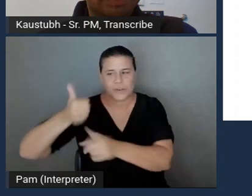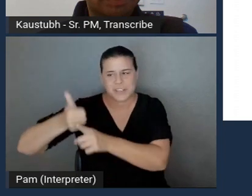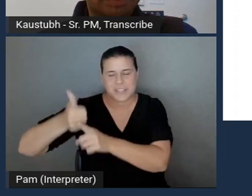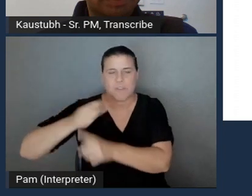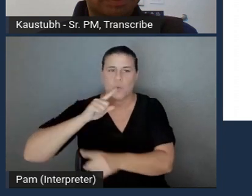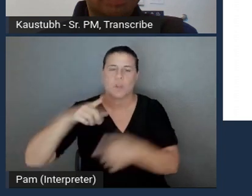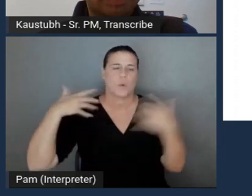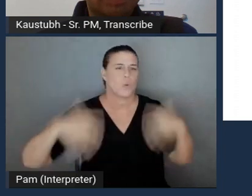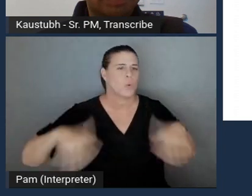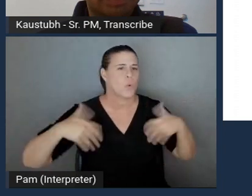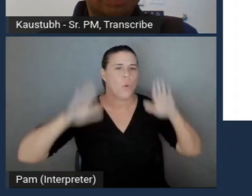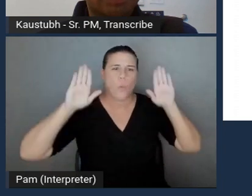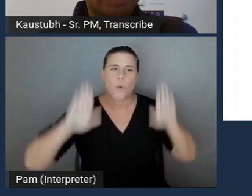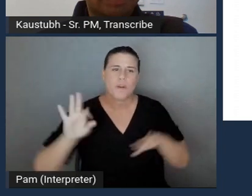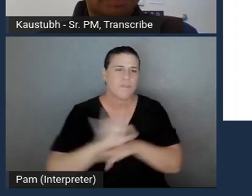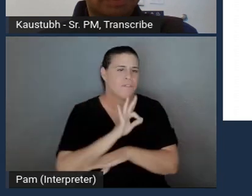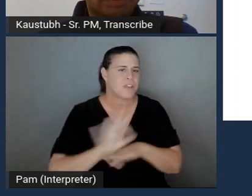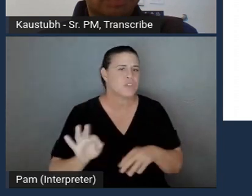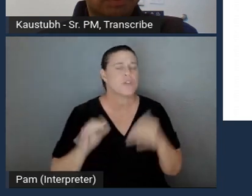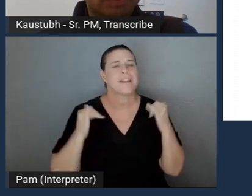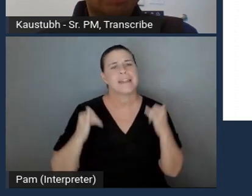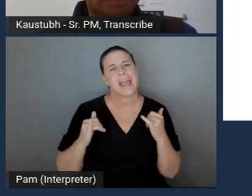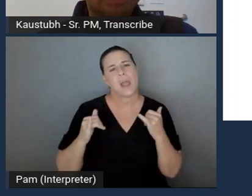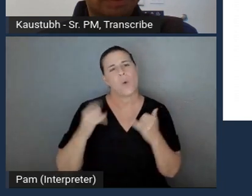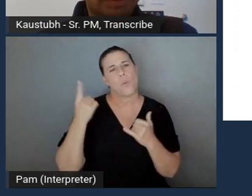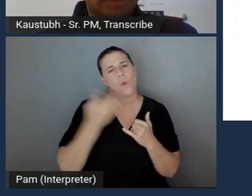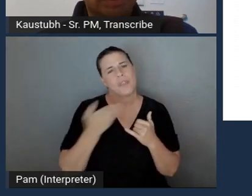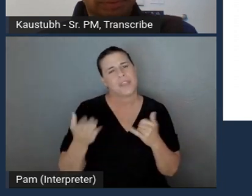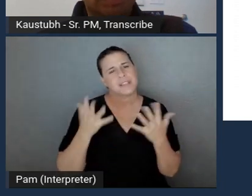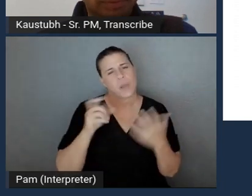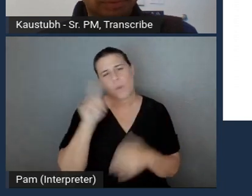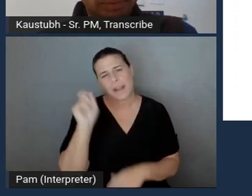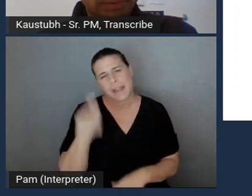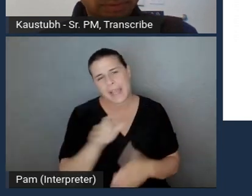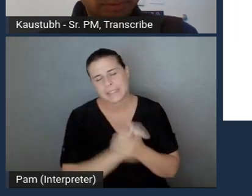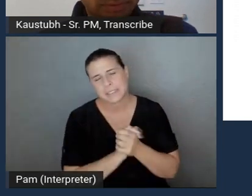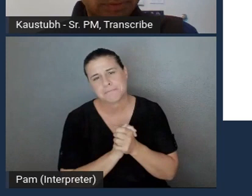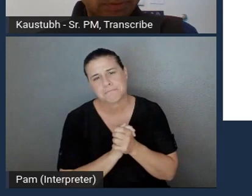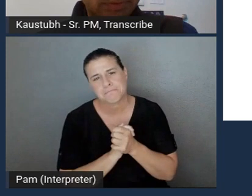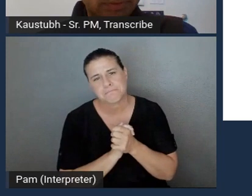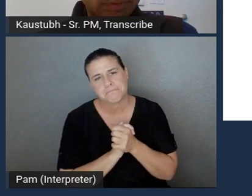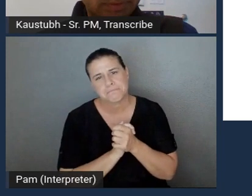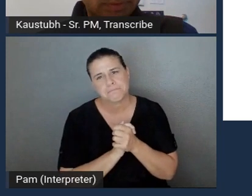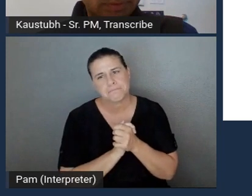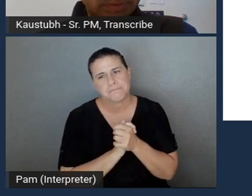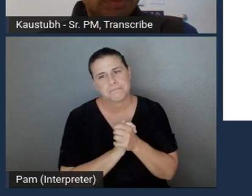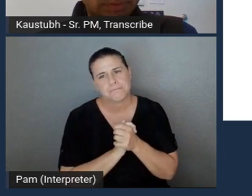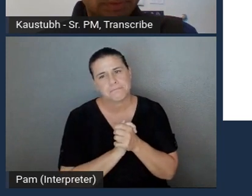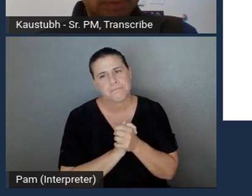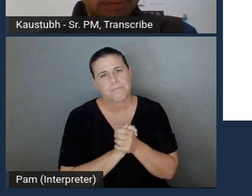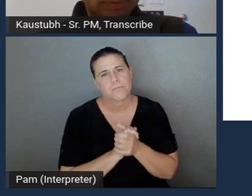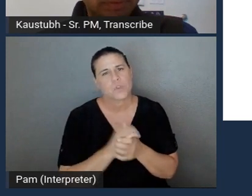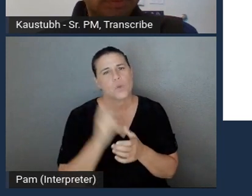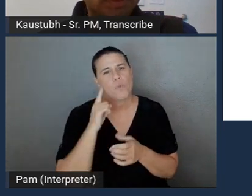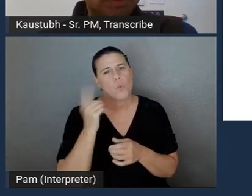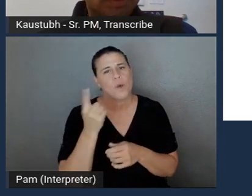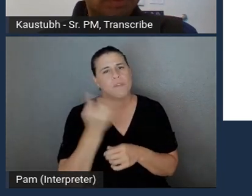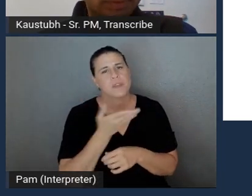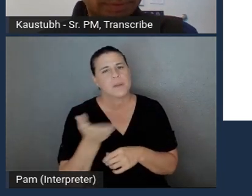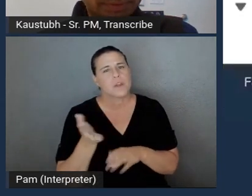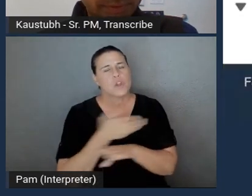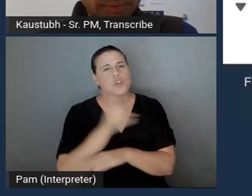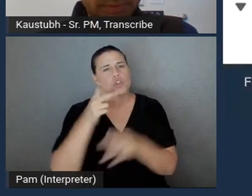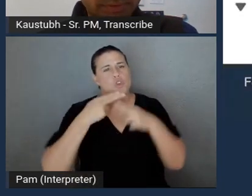just a wonderful feature. Now, one of the things that I kind of wanted to ask here, especially on one of the pages before, you